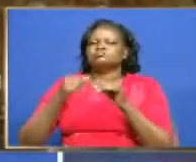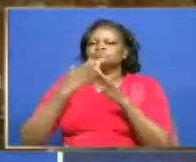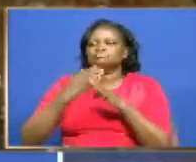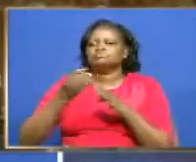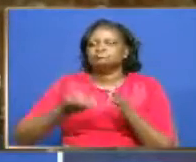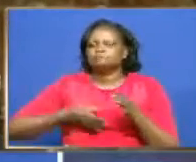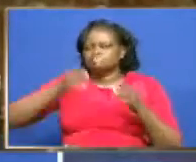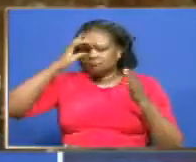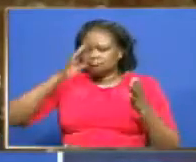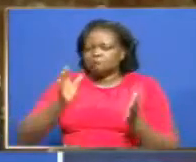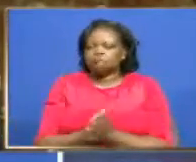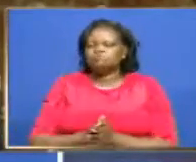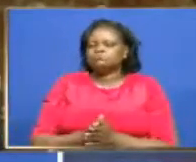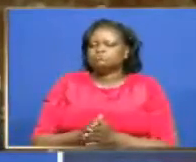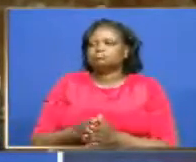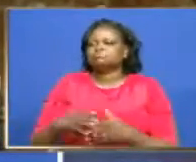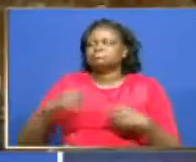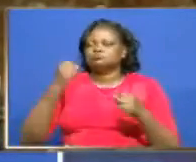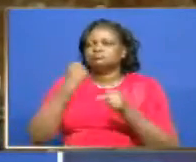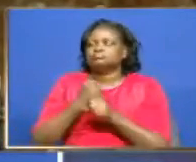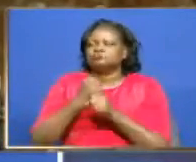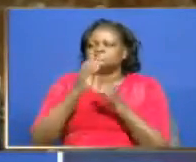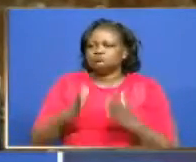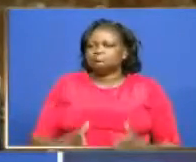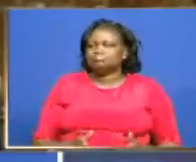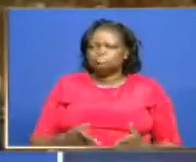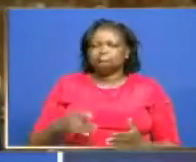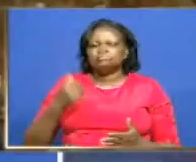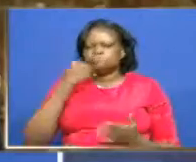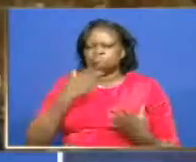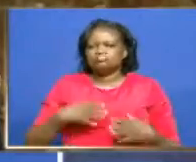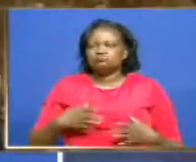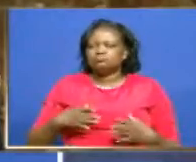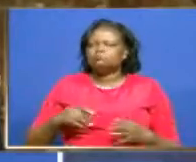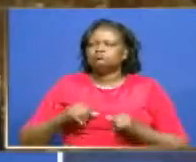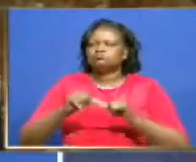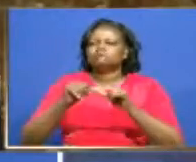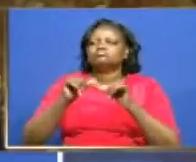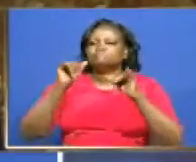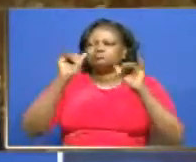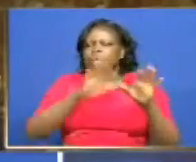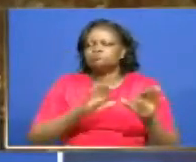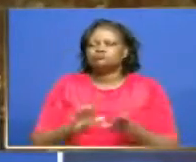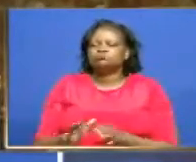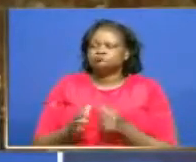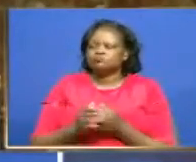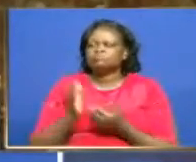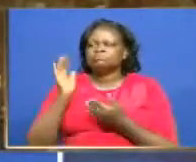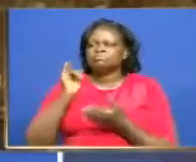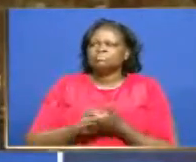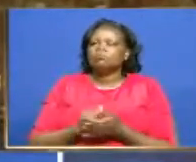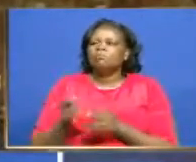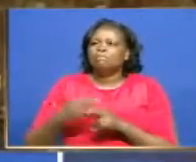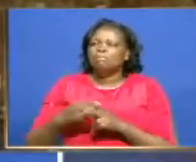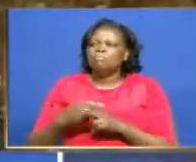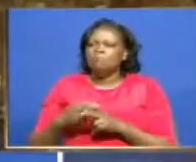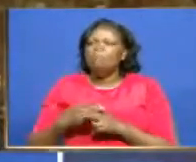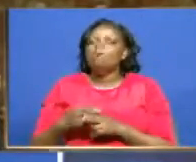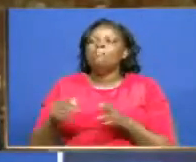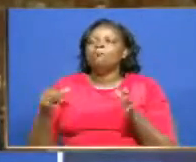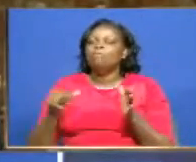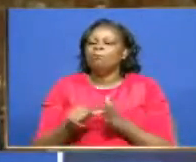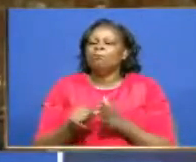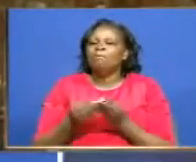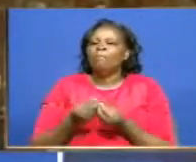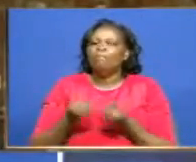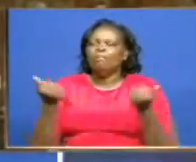and the nurses union persists, the patients across the country continue to bear the brunt, with the hope that very soon the crisis will be